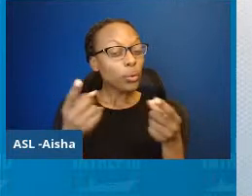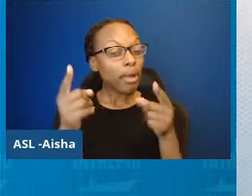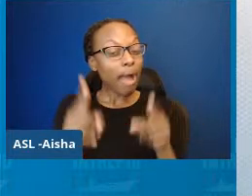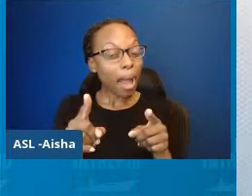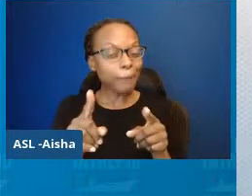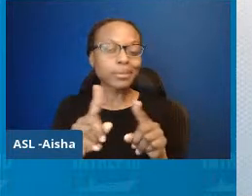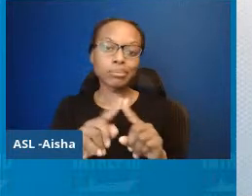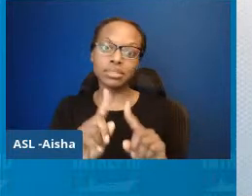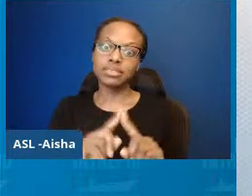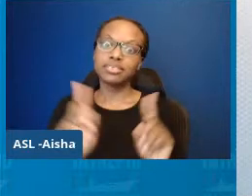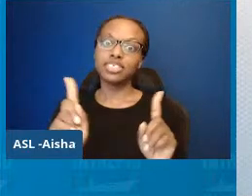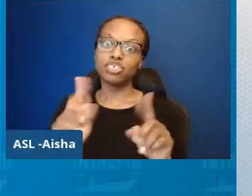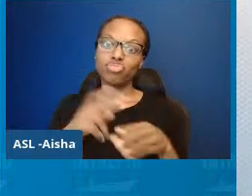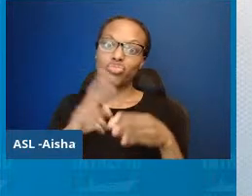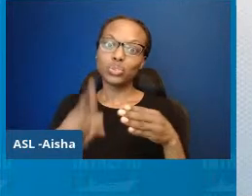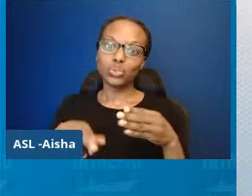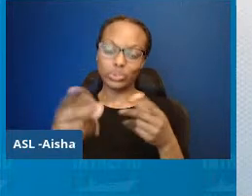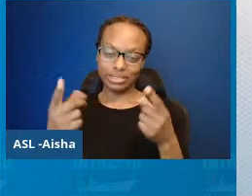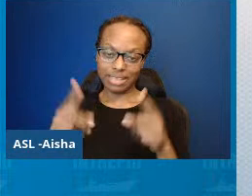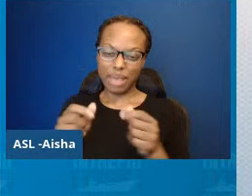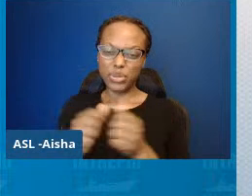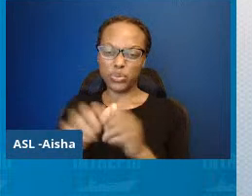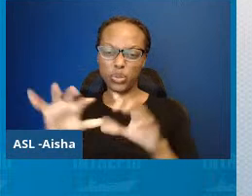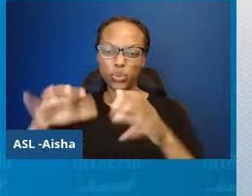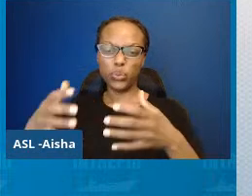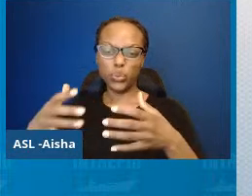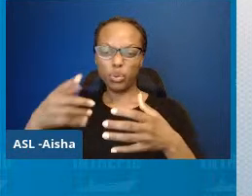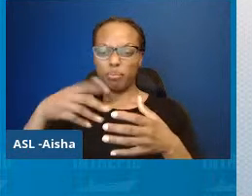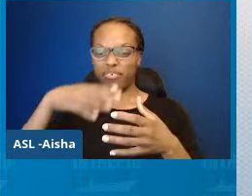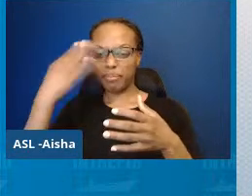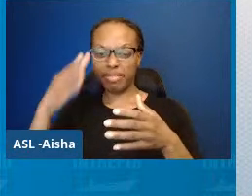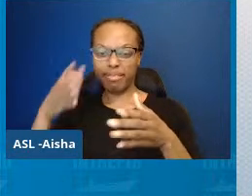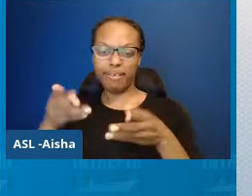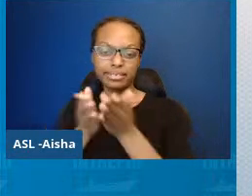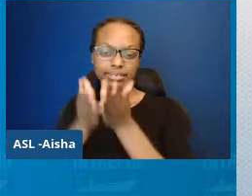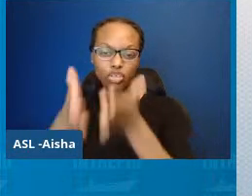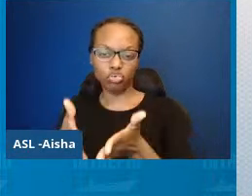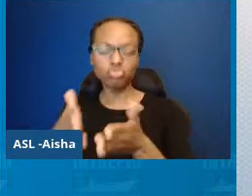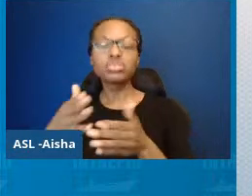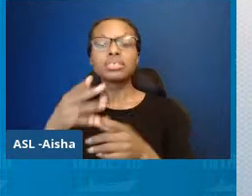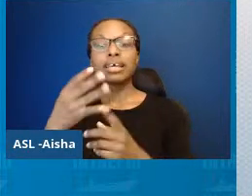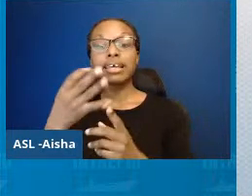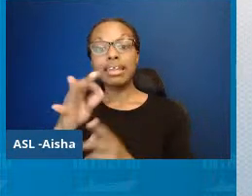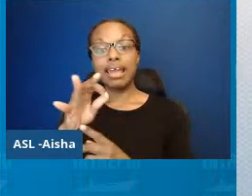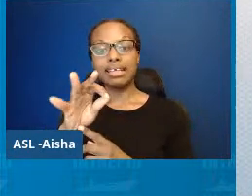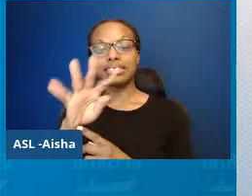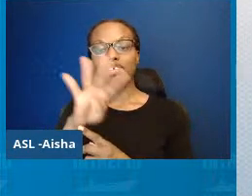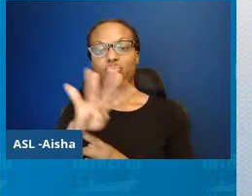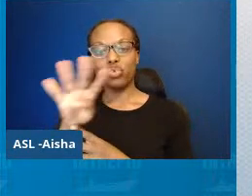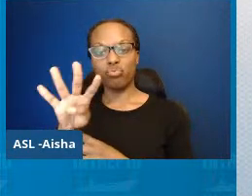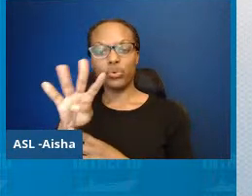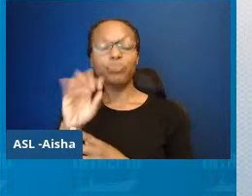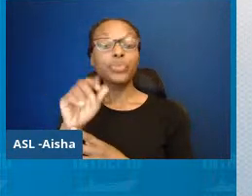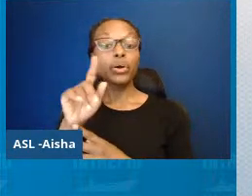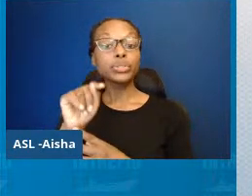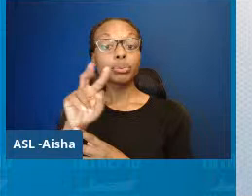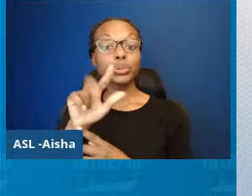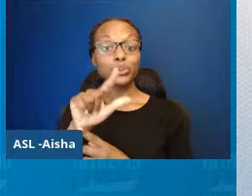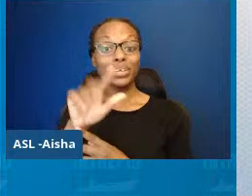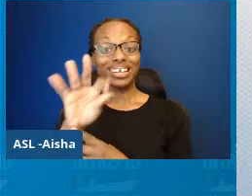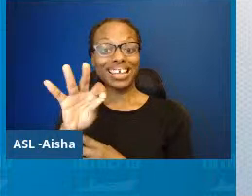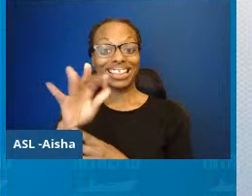with this group of Black sailors in 1944, October 29th, 1944.